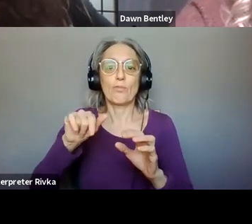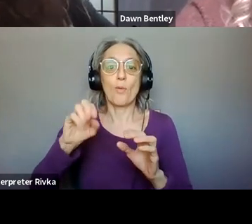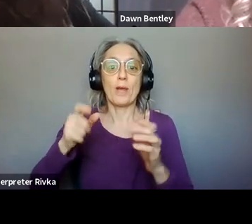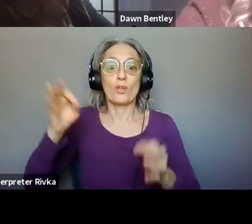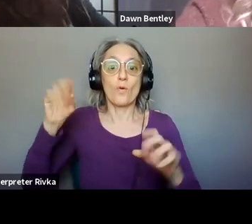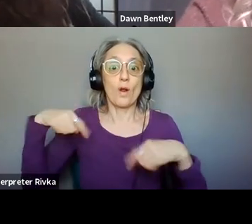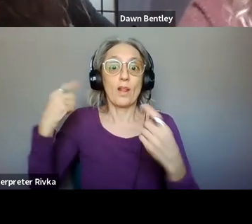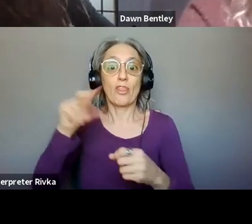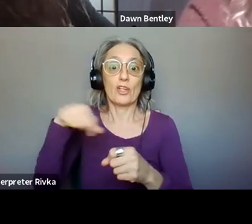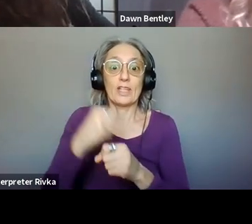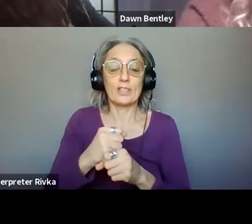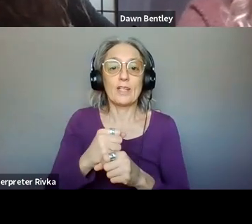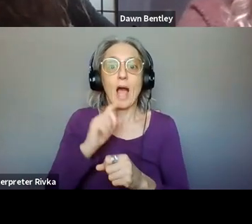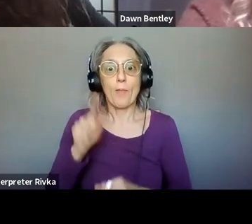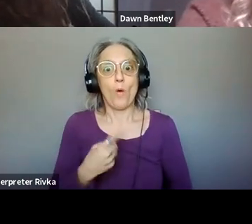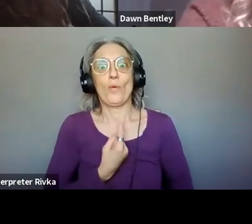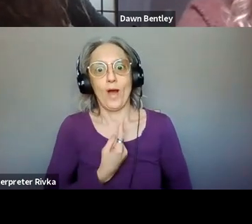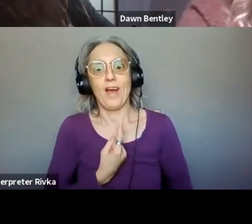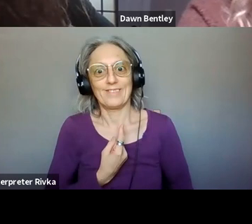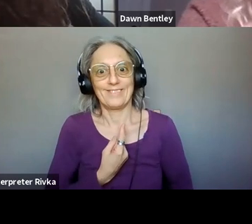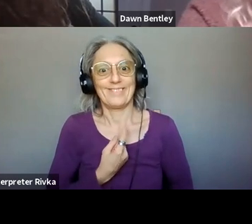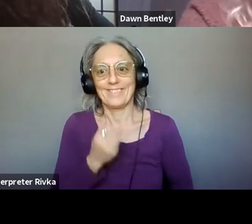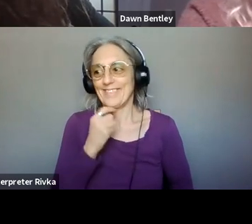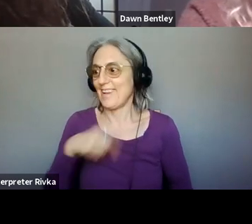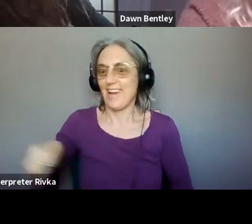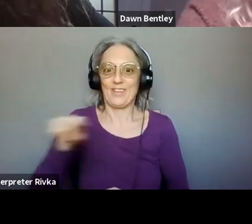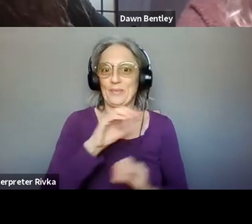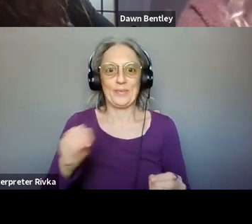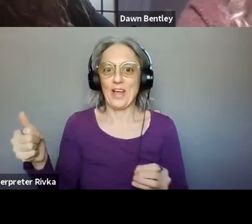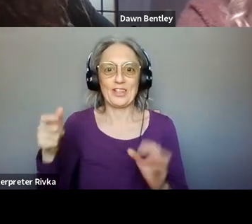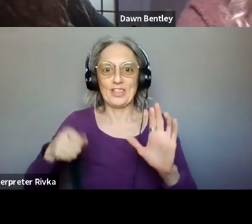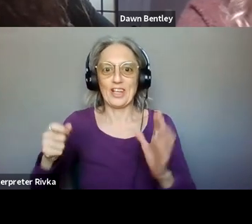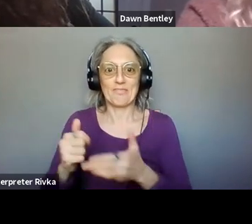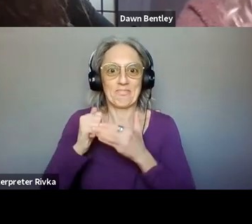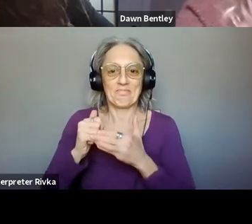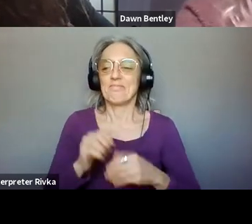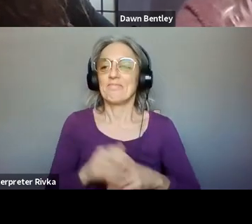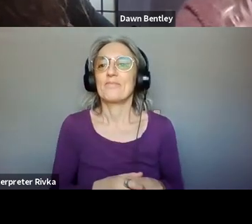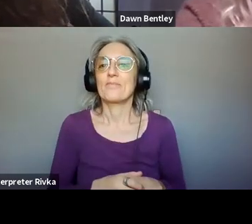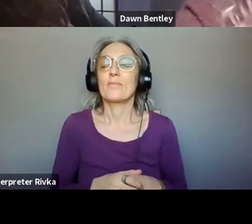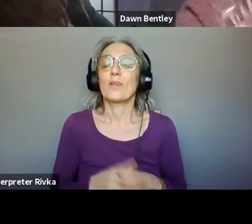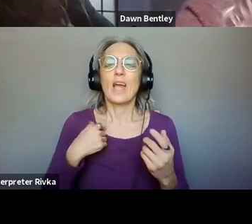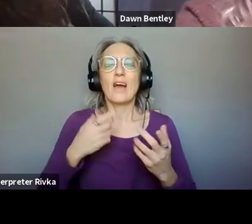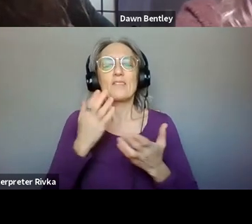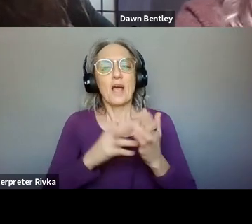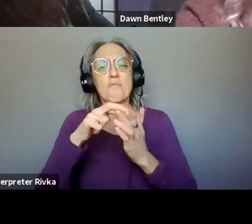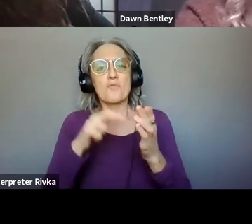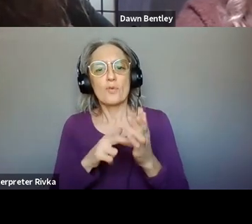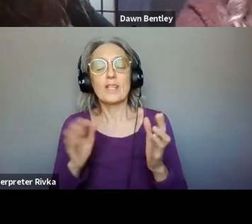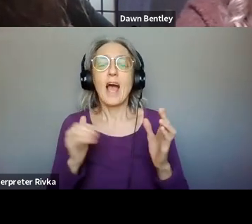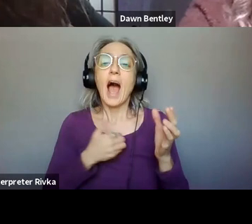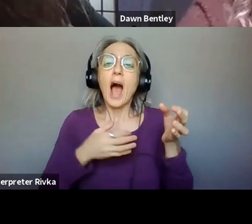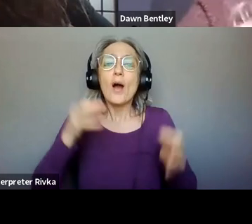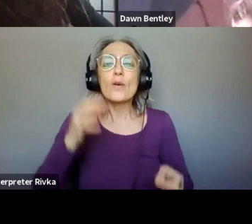it's we have our rules kind of set. And in our court, we do not insist that